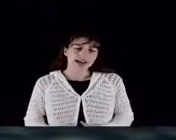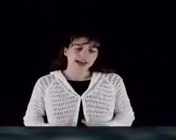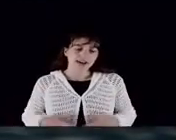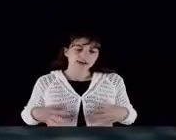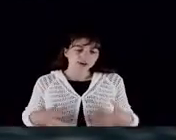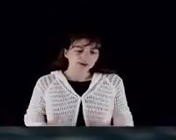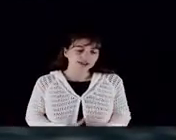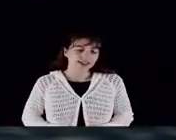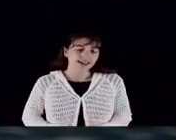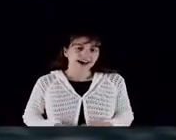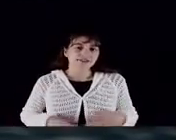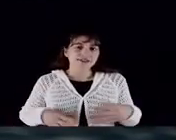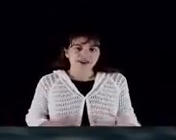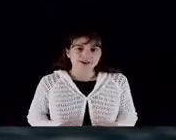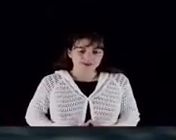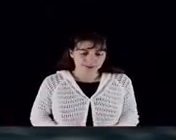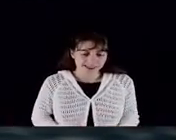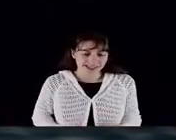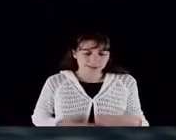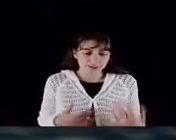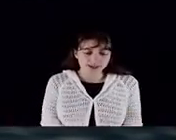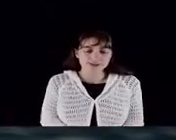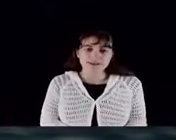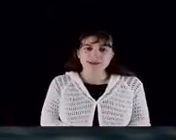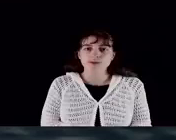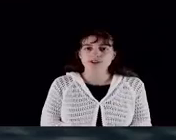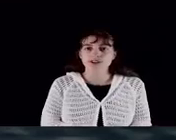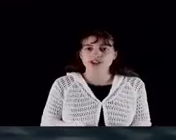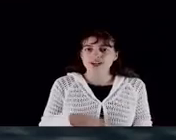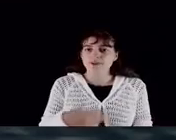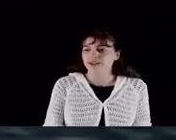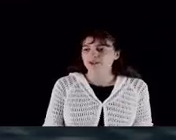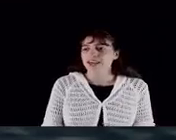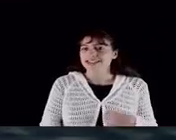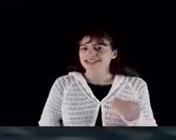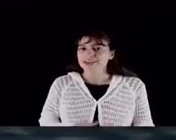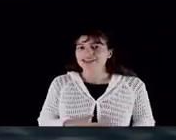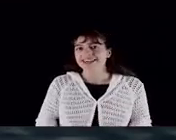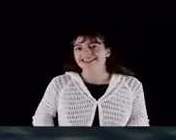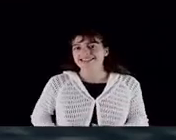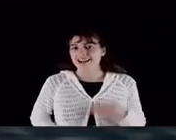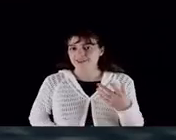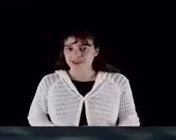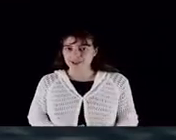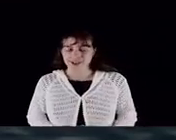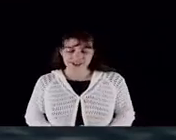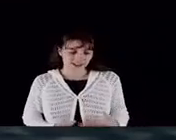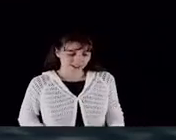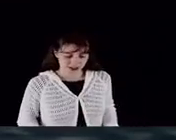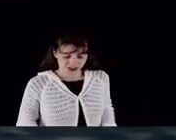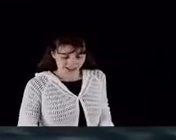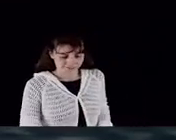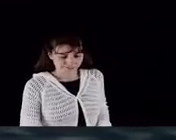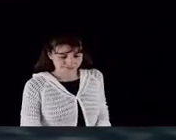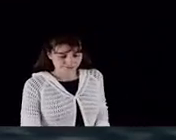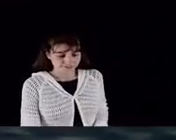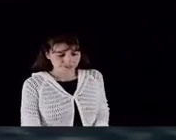in a culture of the value of families. And I'm grateful to be able to share with you some of the things that I have learned along the